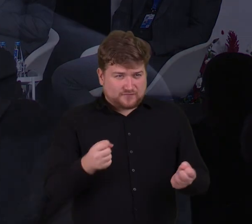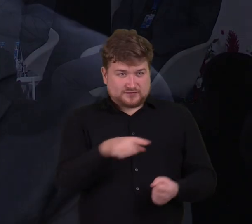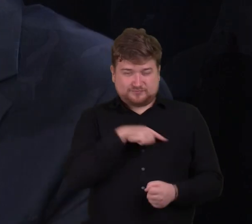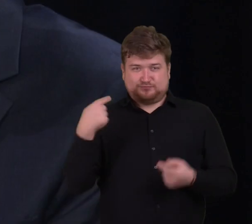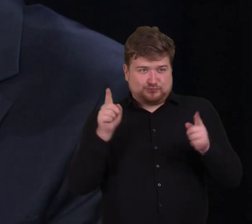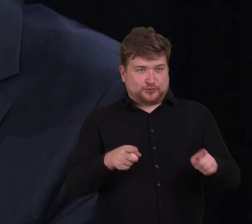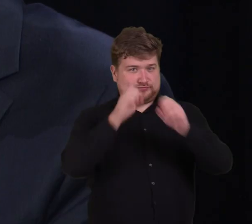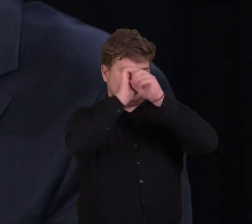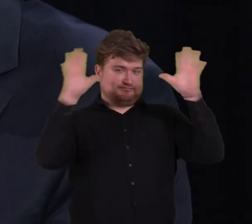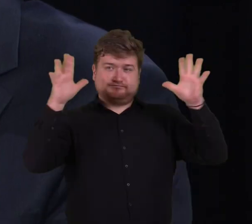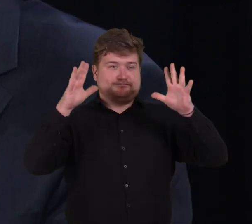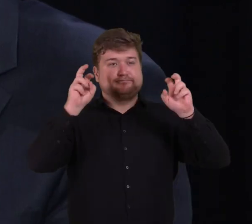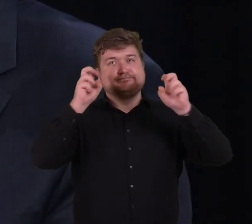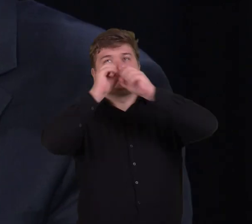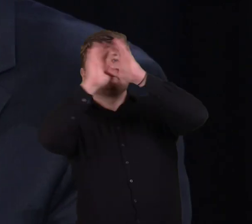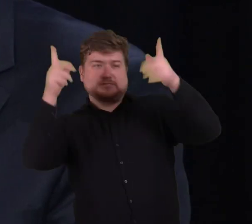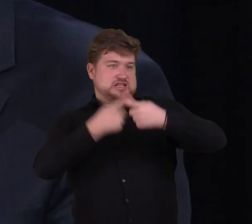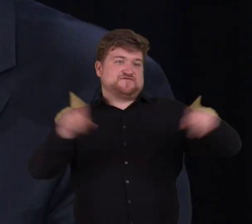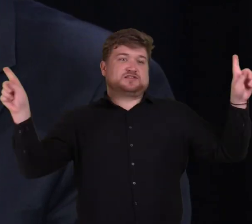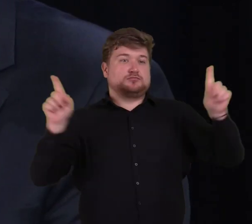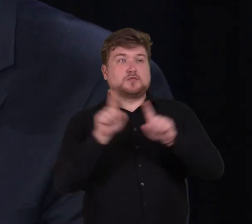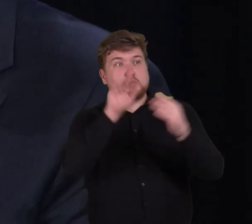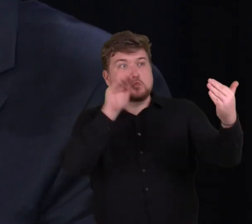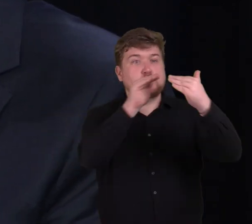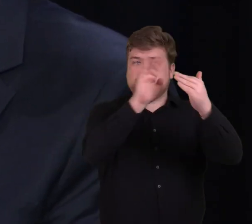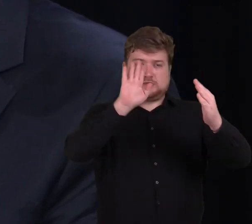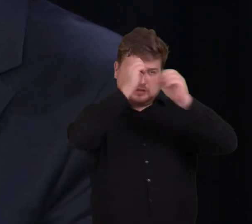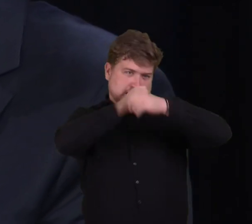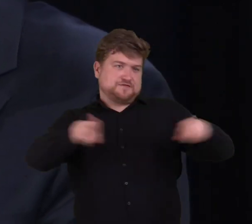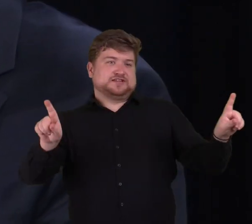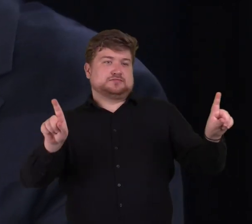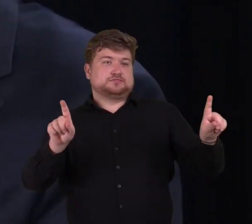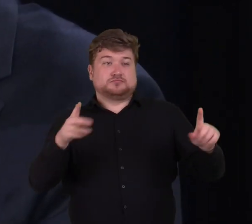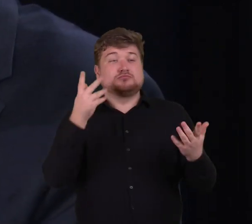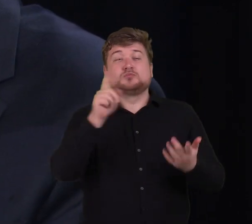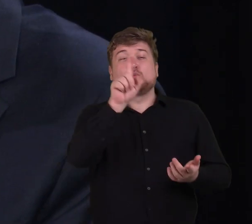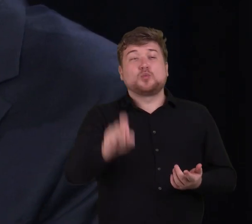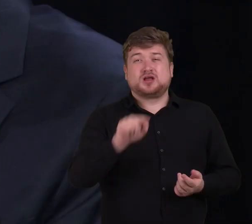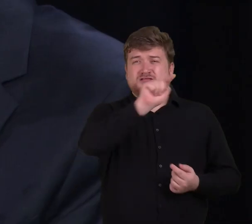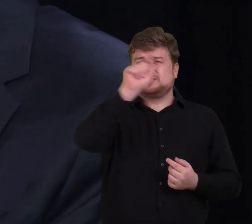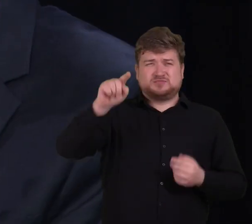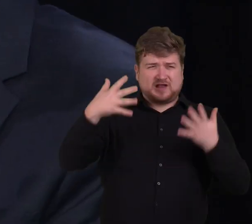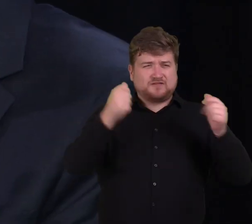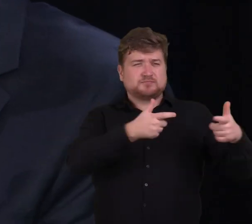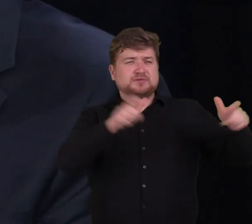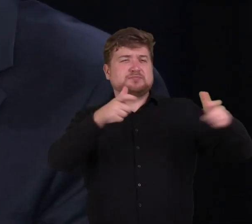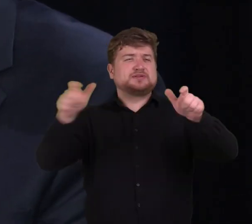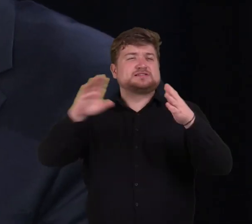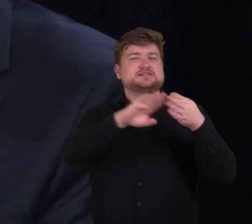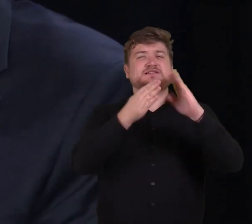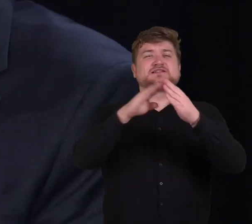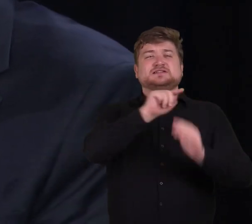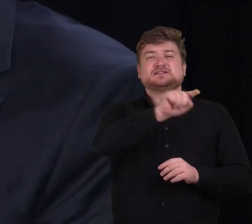our big cities are in many regards dysfunctional. We have the affordable housing crisis.